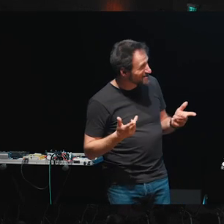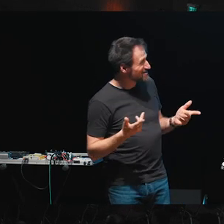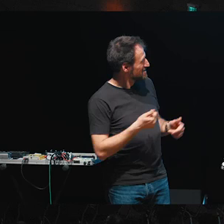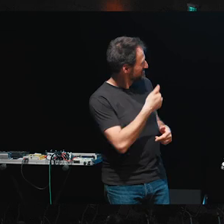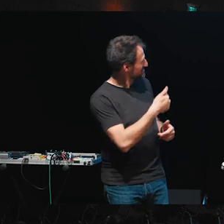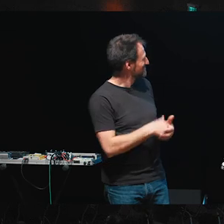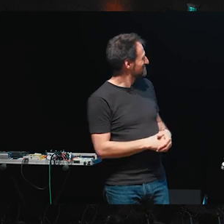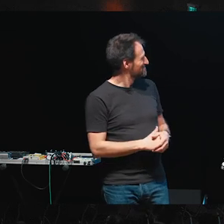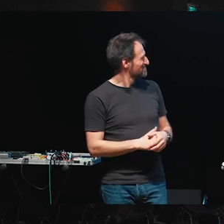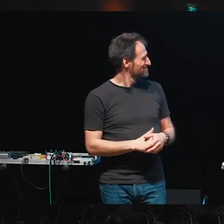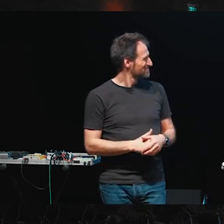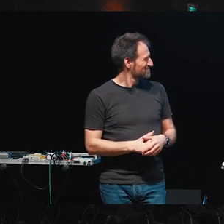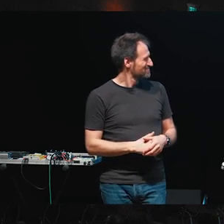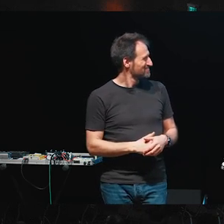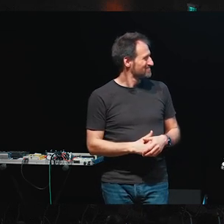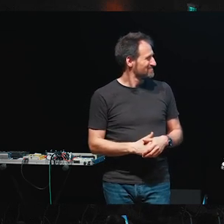Awesome.